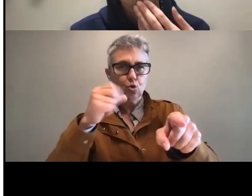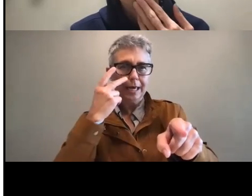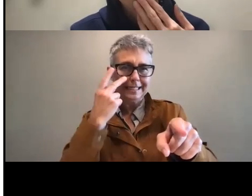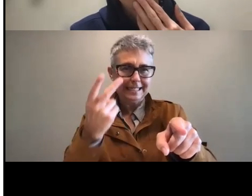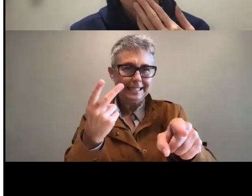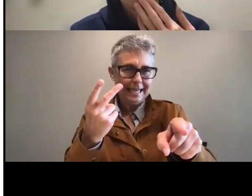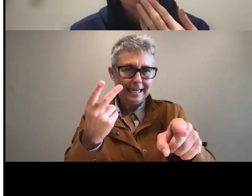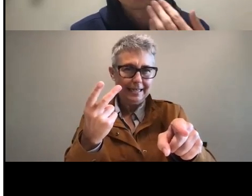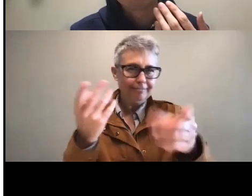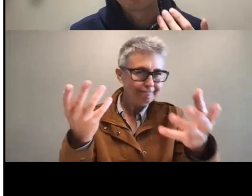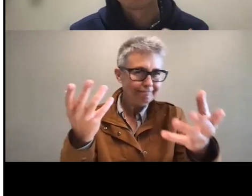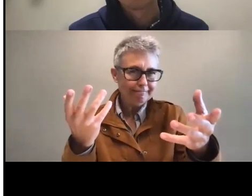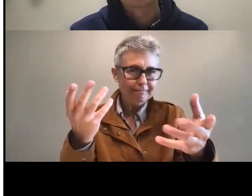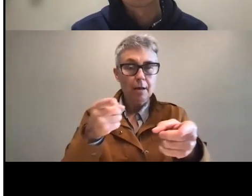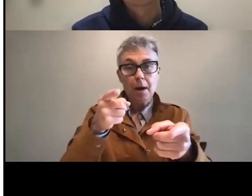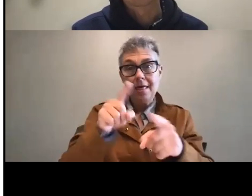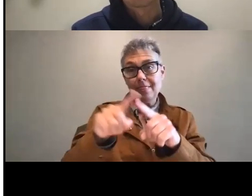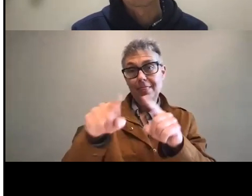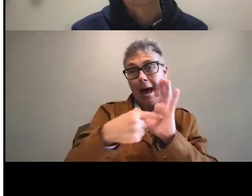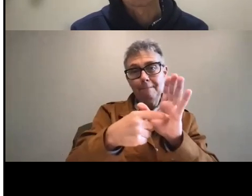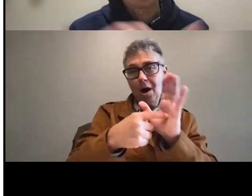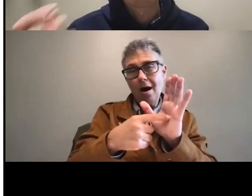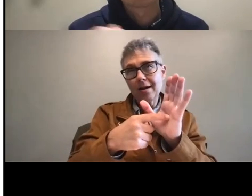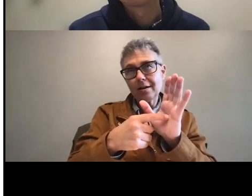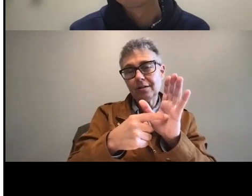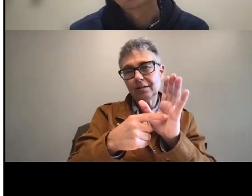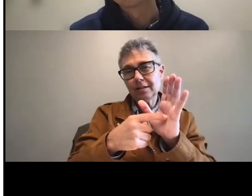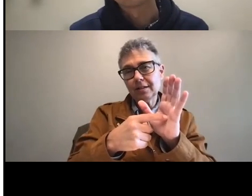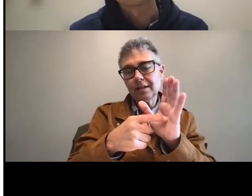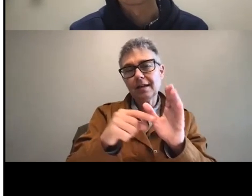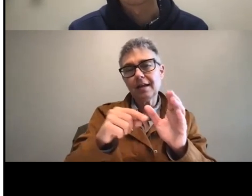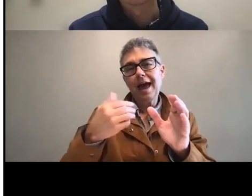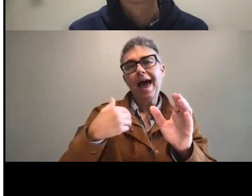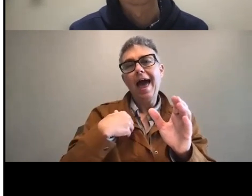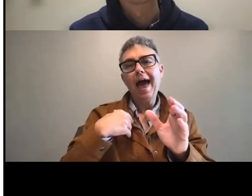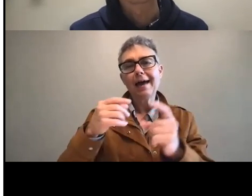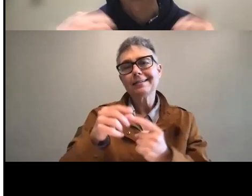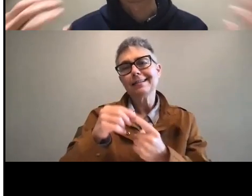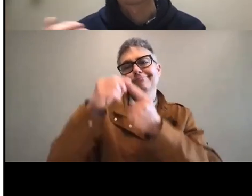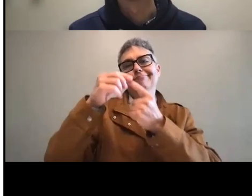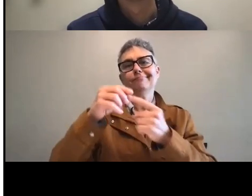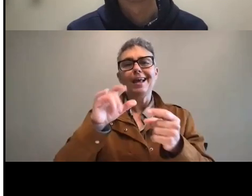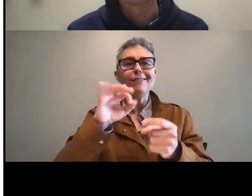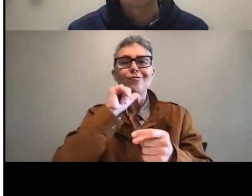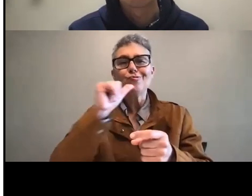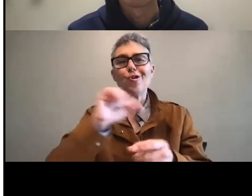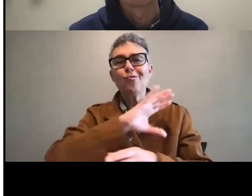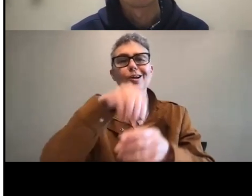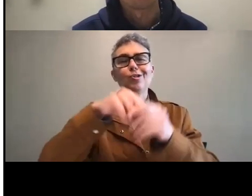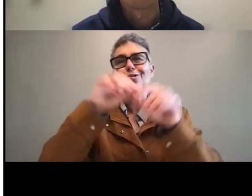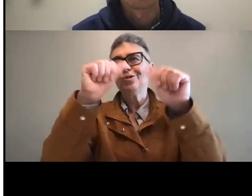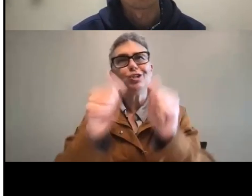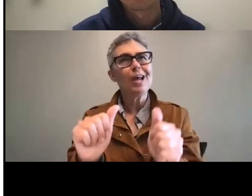right? This model does not, the caveat of this model is it does not take into account the shape